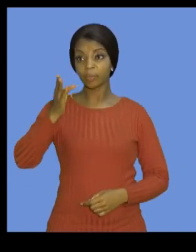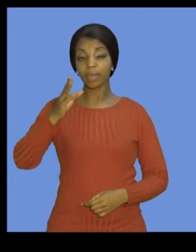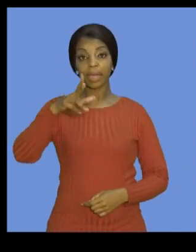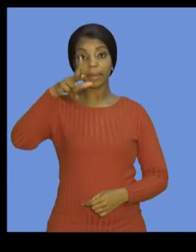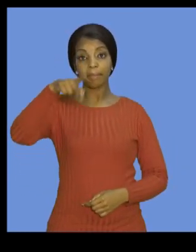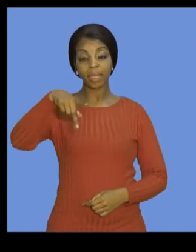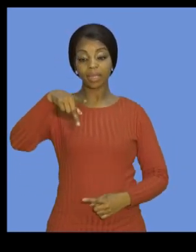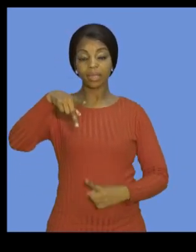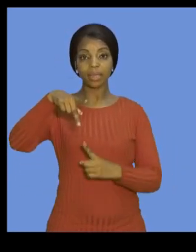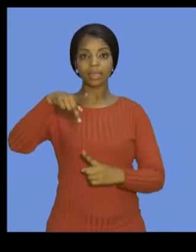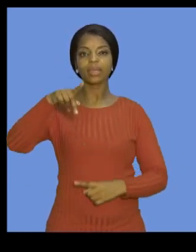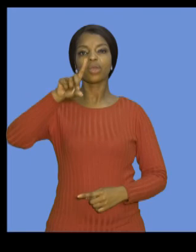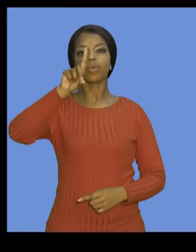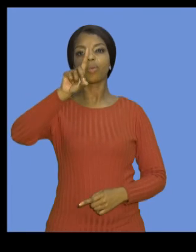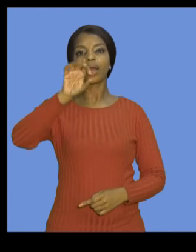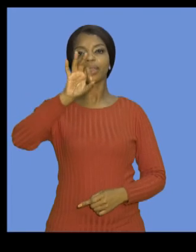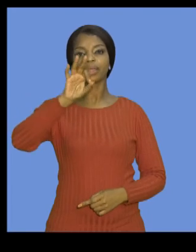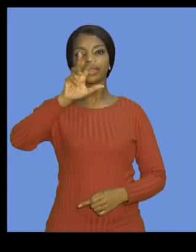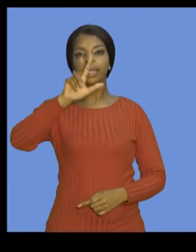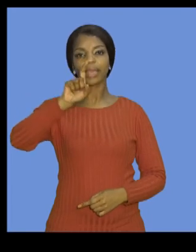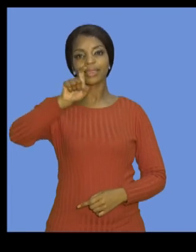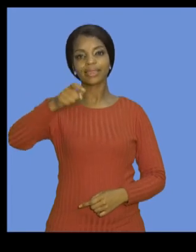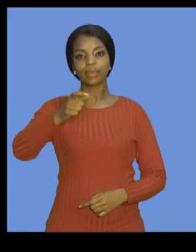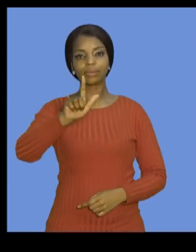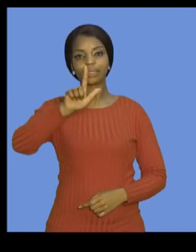value is actually